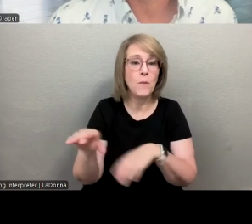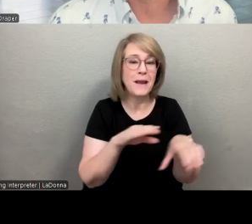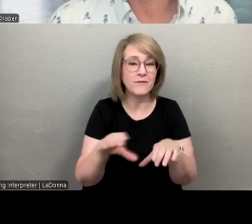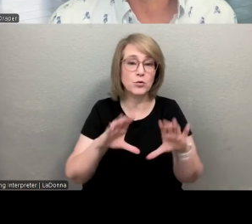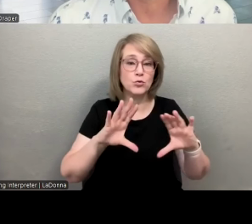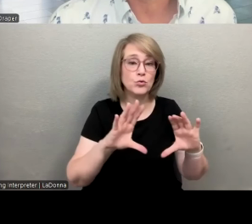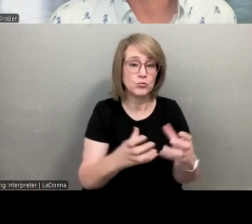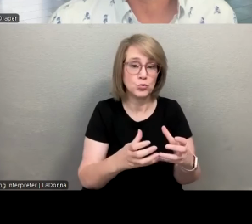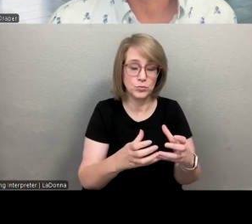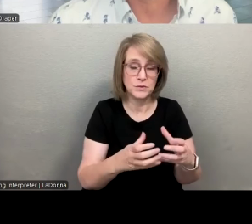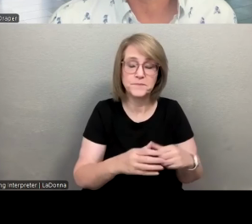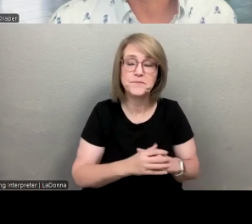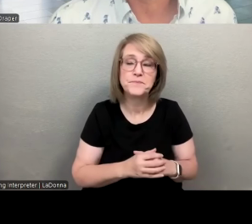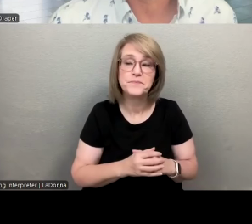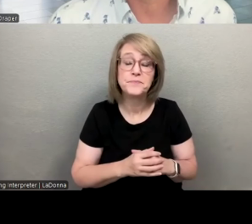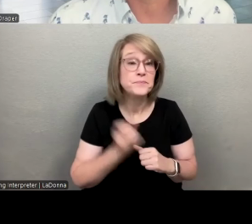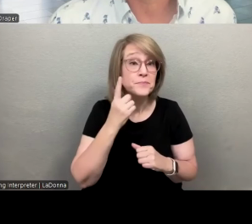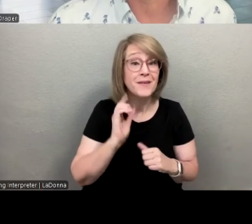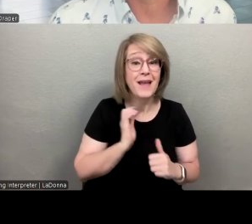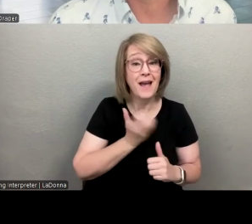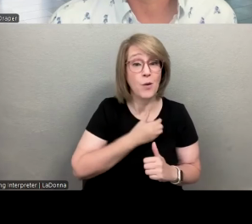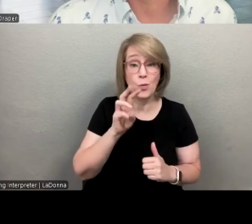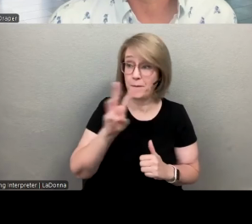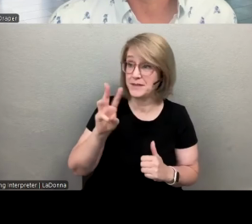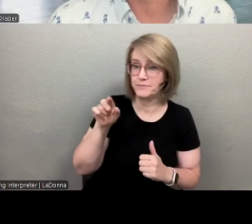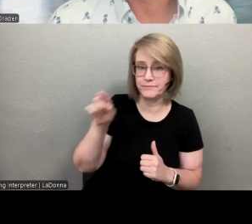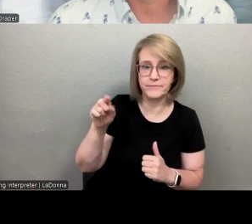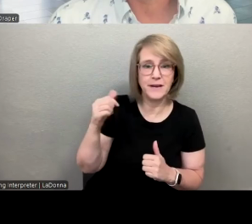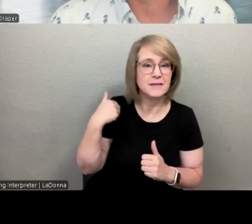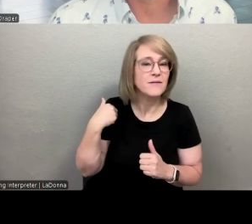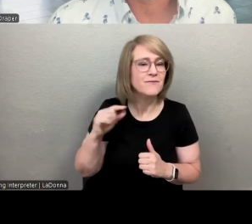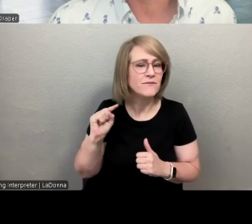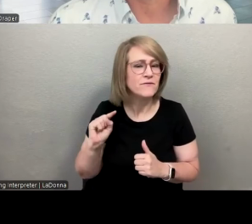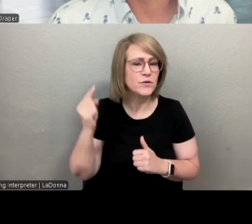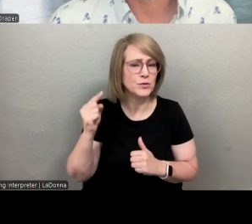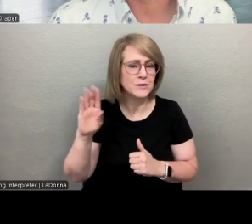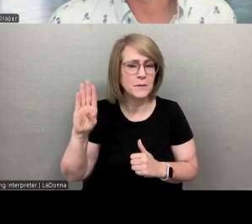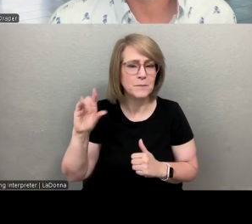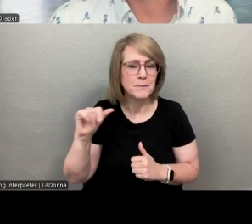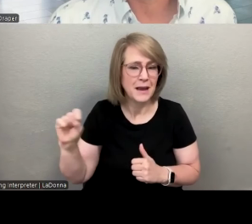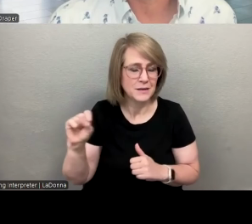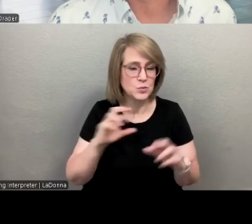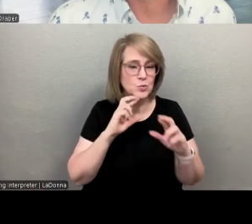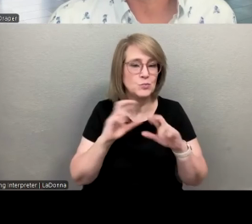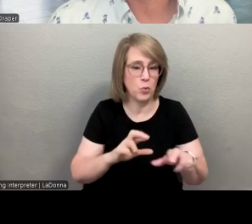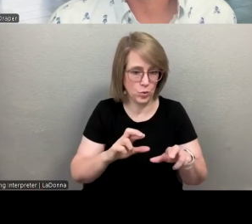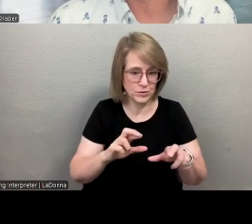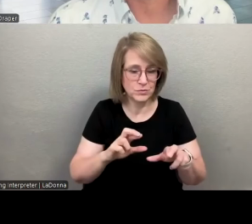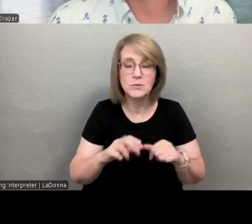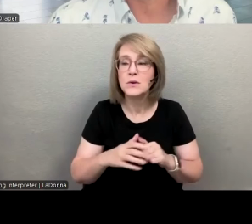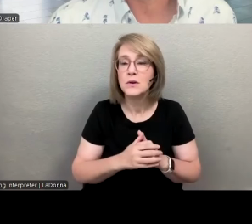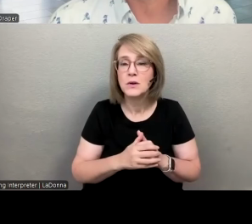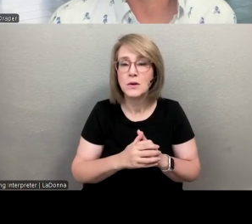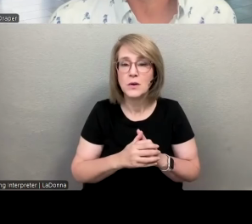website, we have our first bias report that we put out on the performance of our models across different